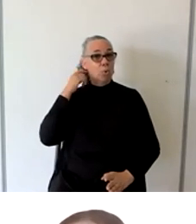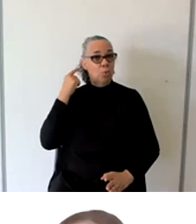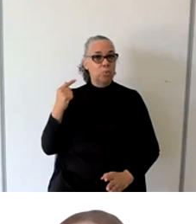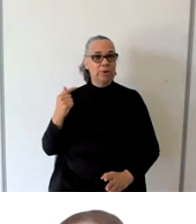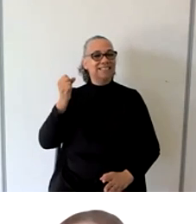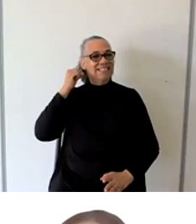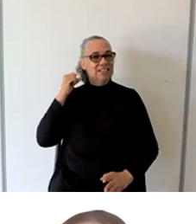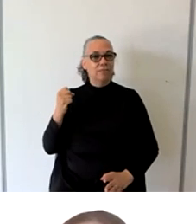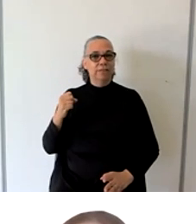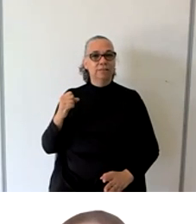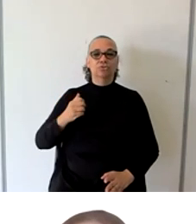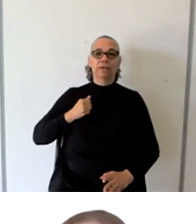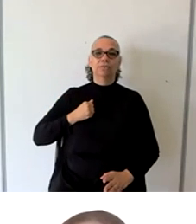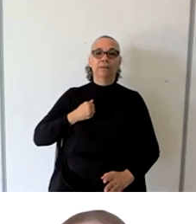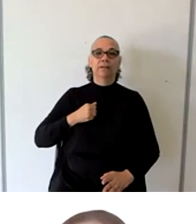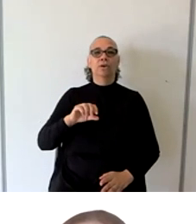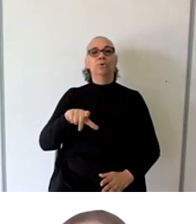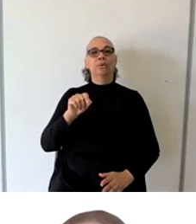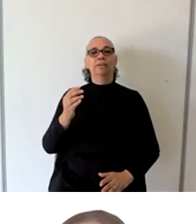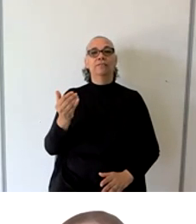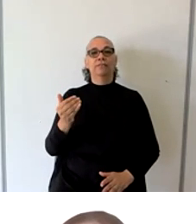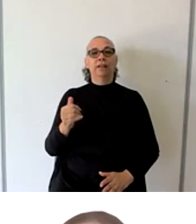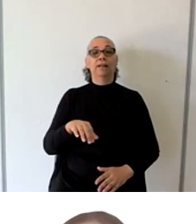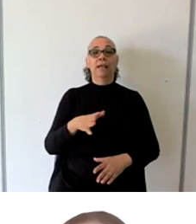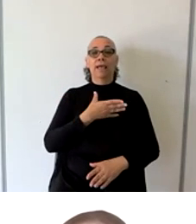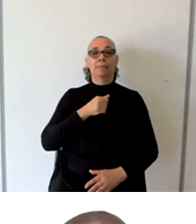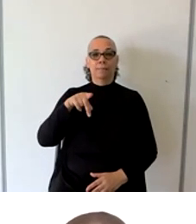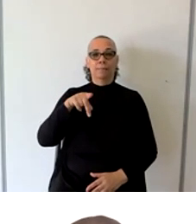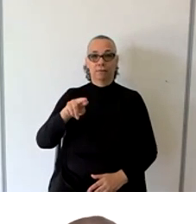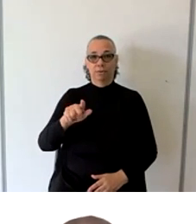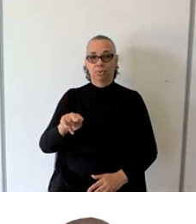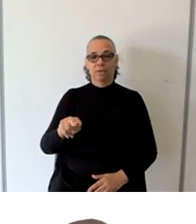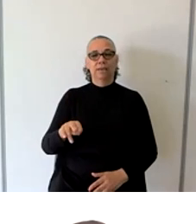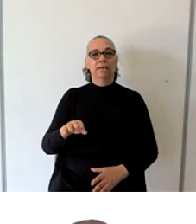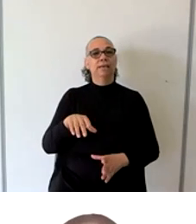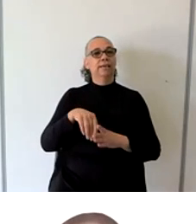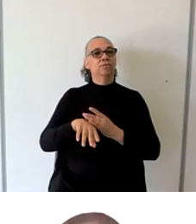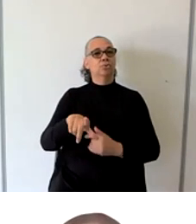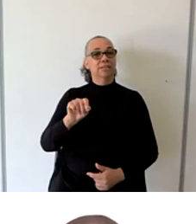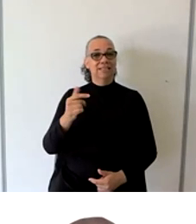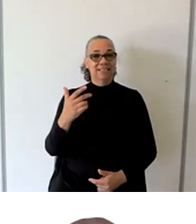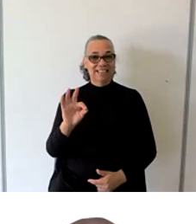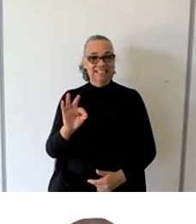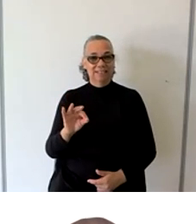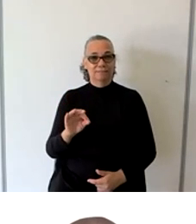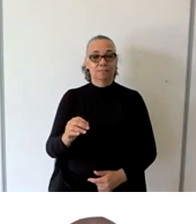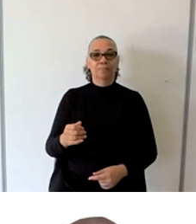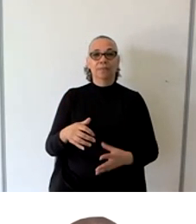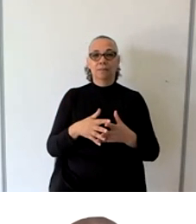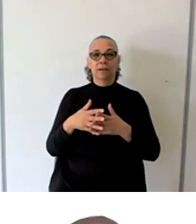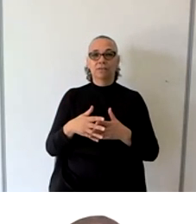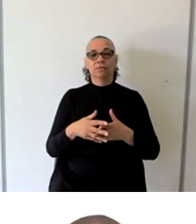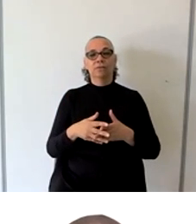2015 and Lima, Peru 2019 Parapan American Games. She is also currently the reigning Parapan American